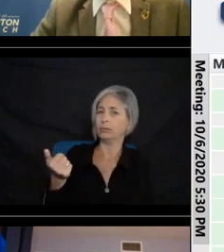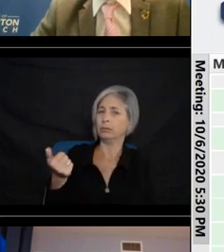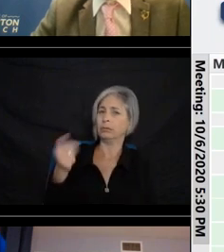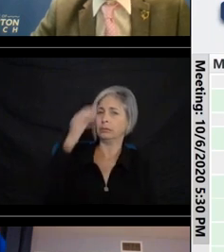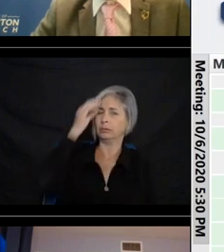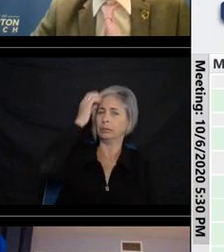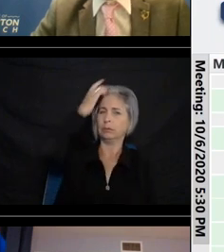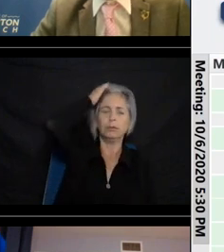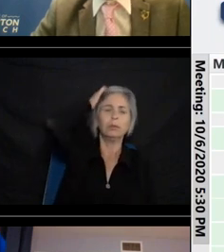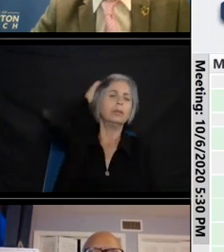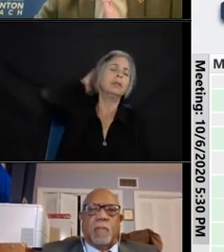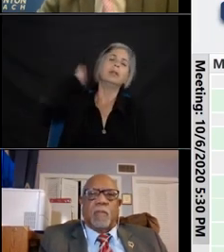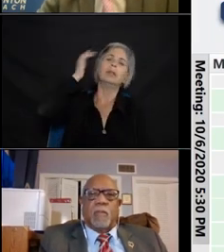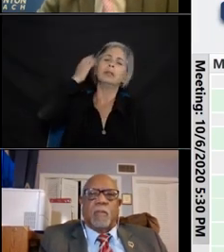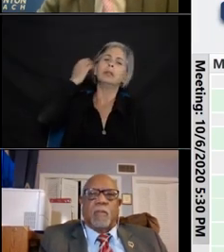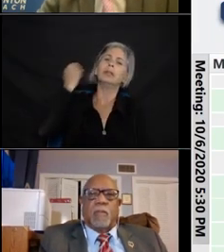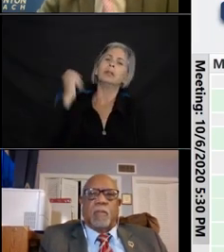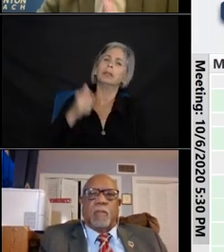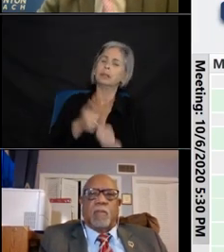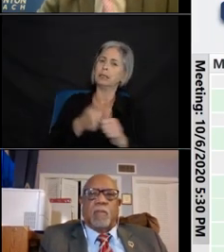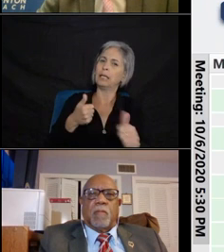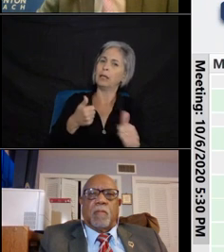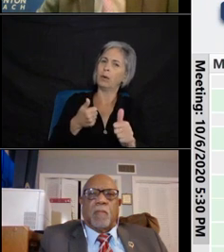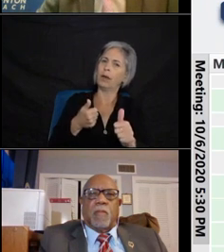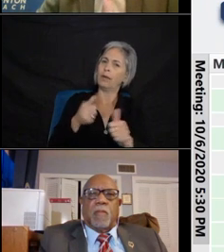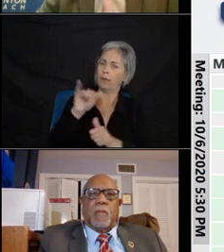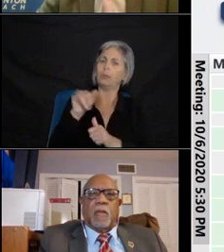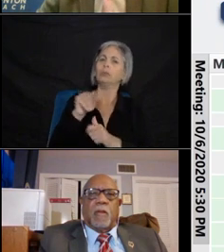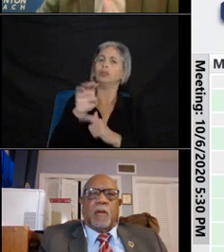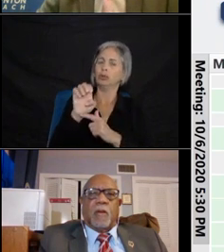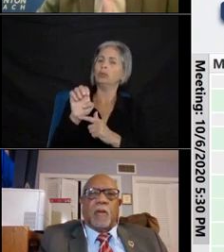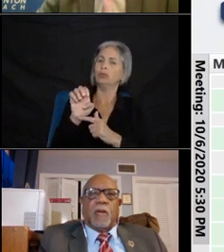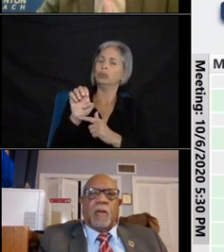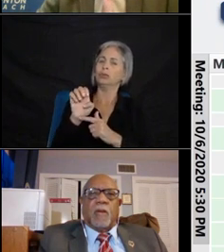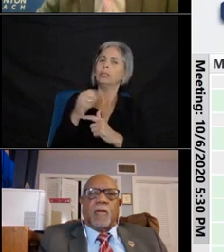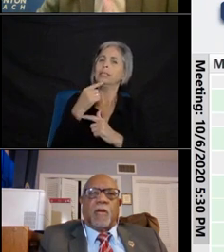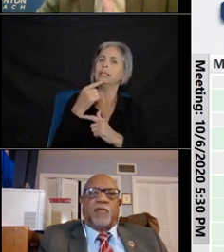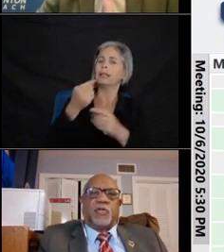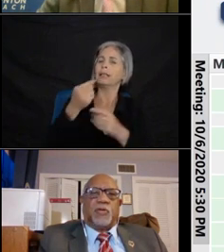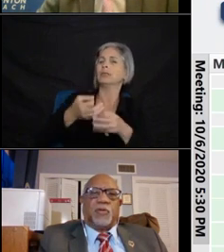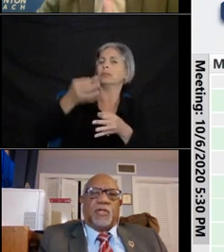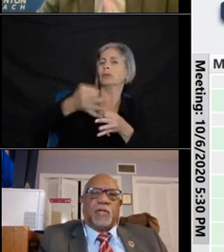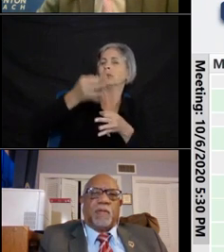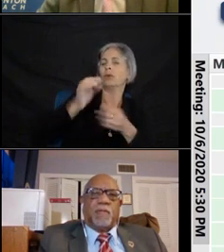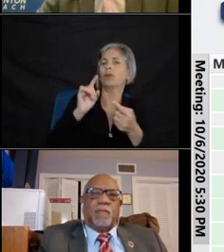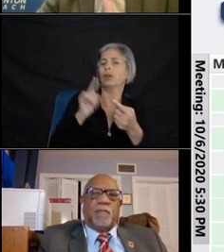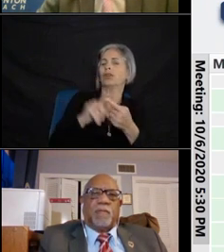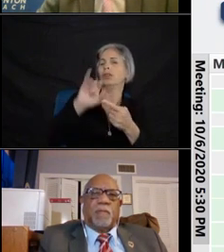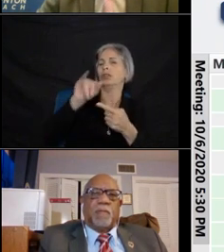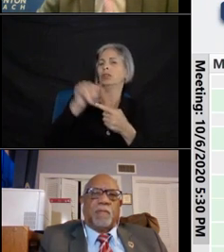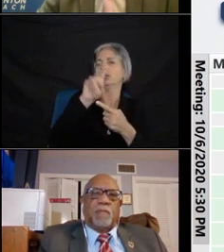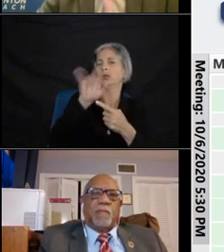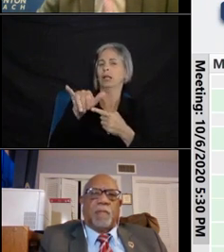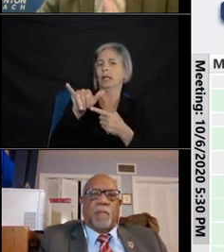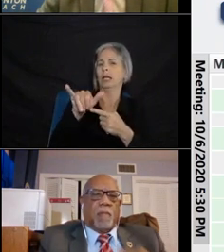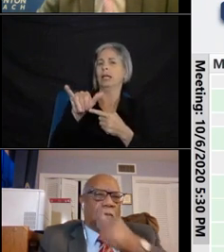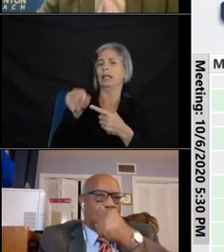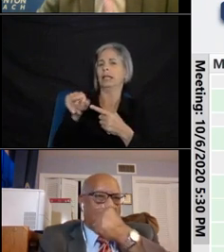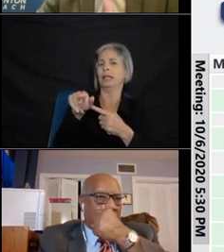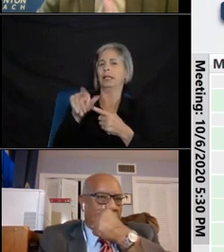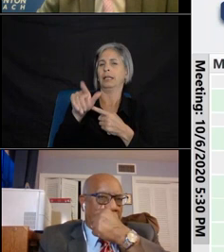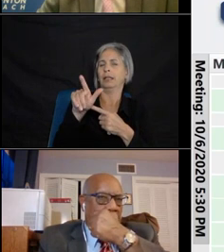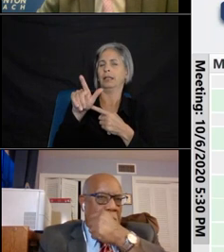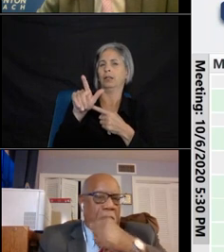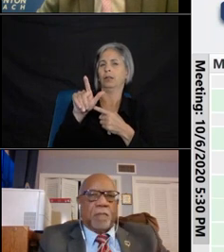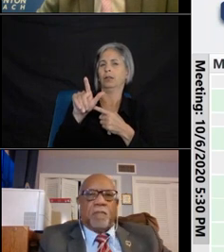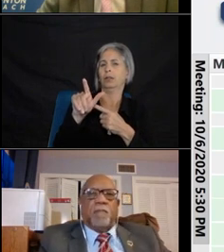did Daryl say stay away from the month of June? Basically, yes. He's saying June 21st could be the first